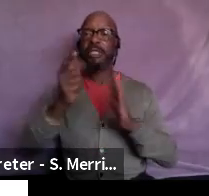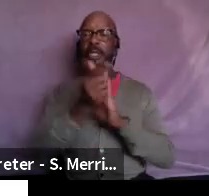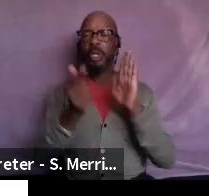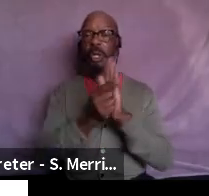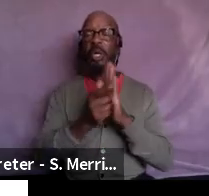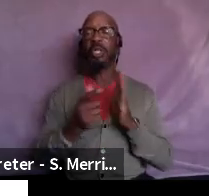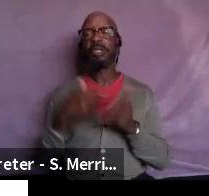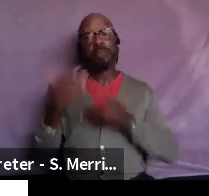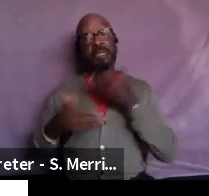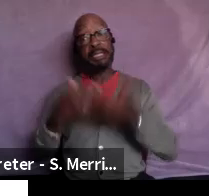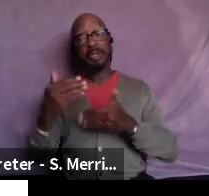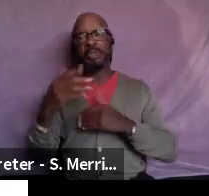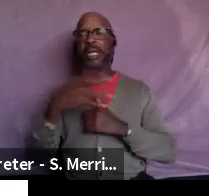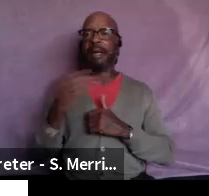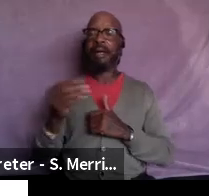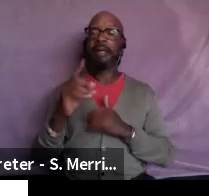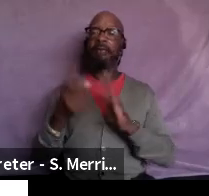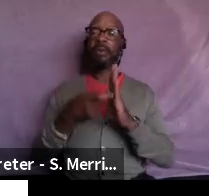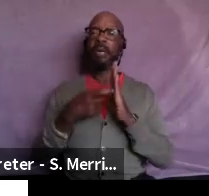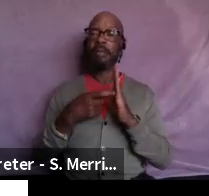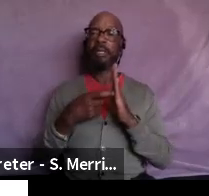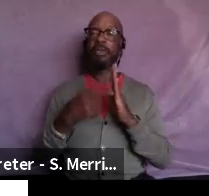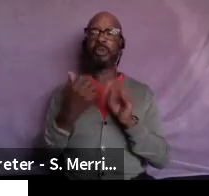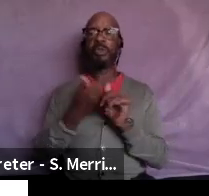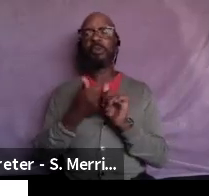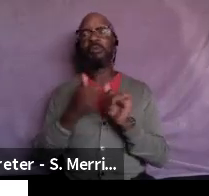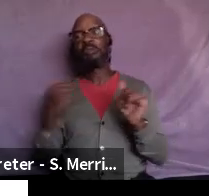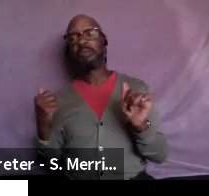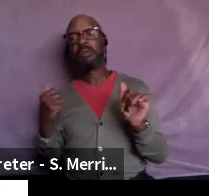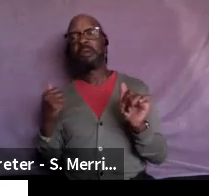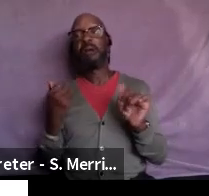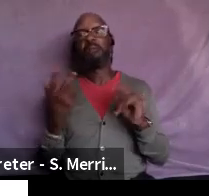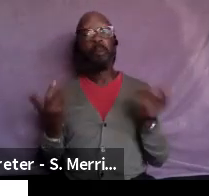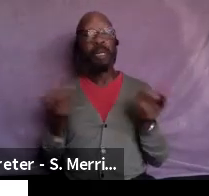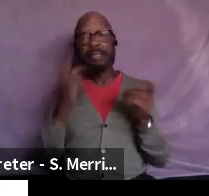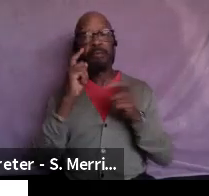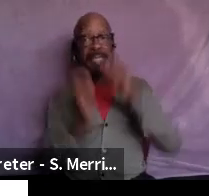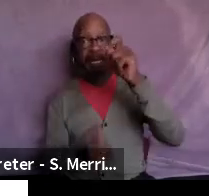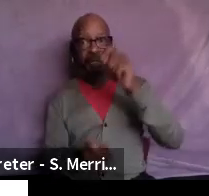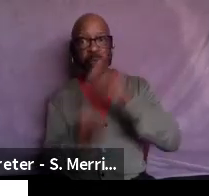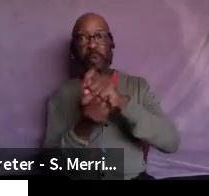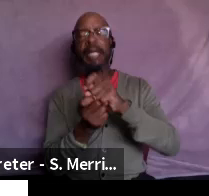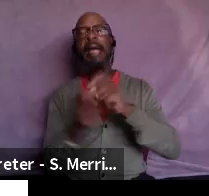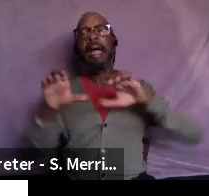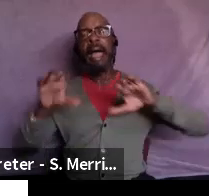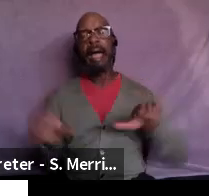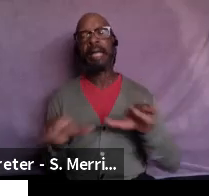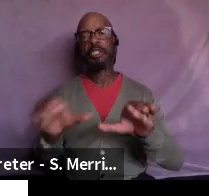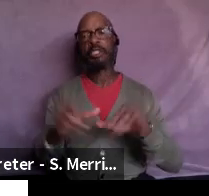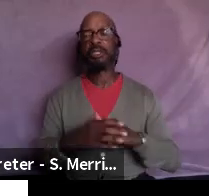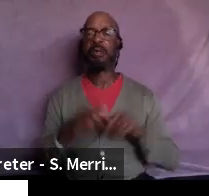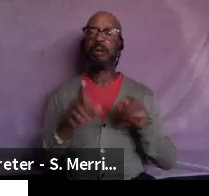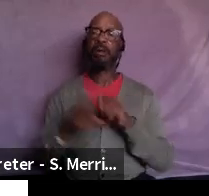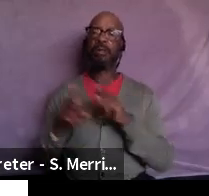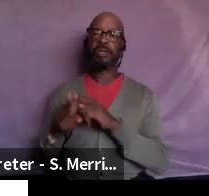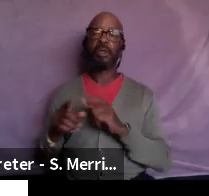the requirement to refrain from retaliatory actions. I also wanted to